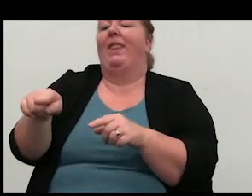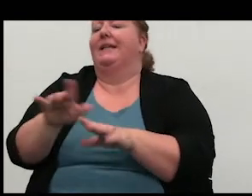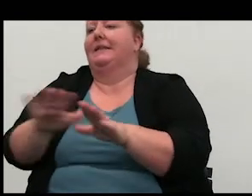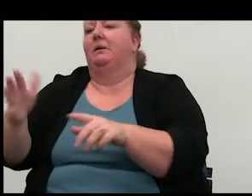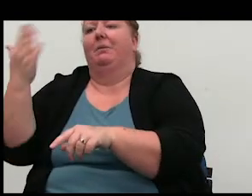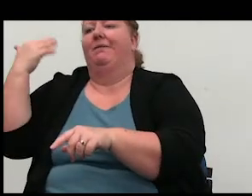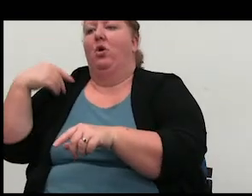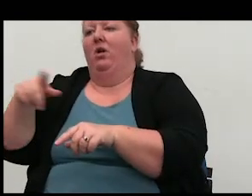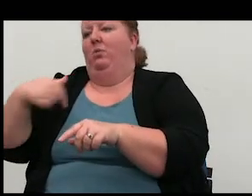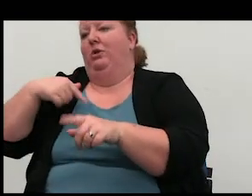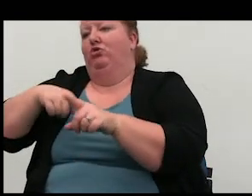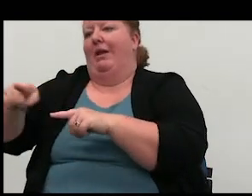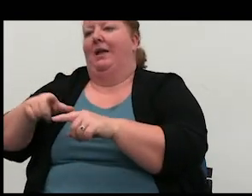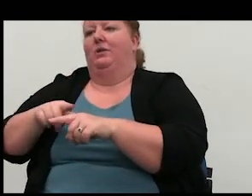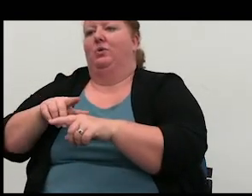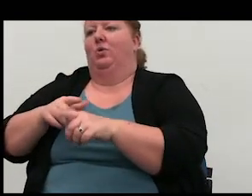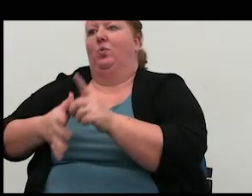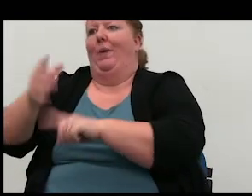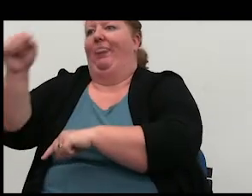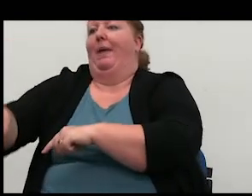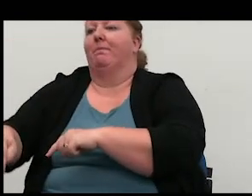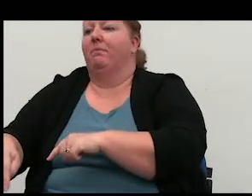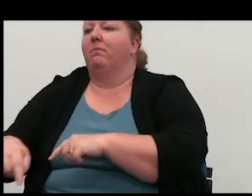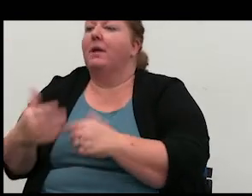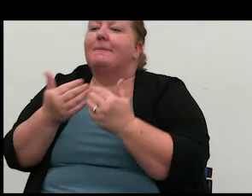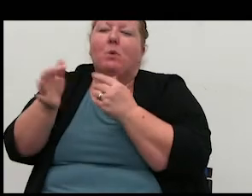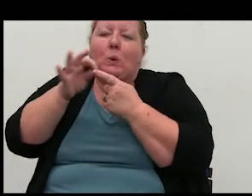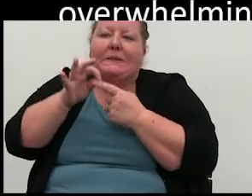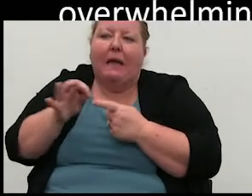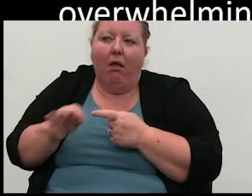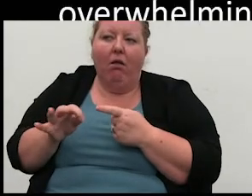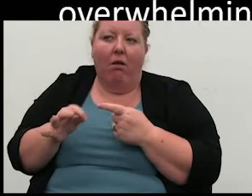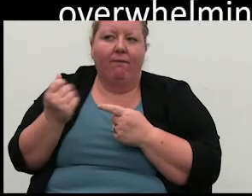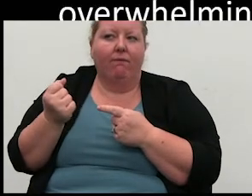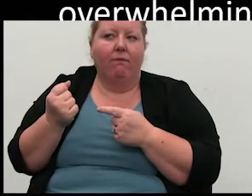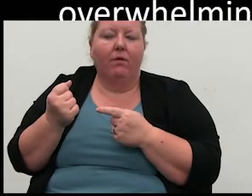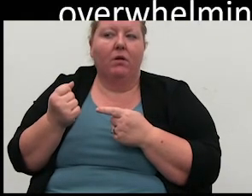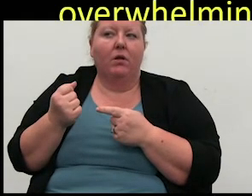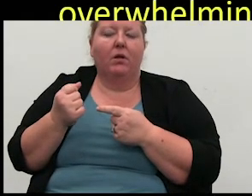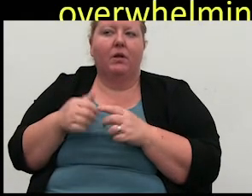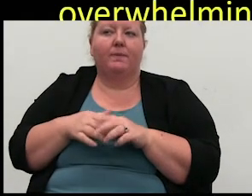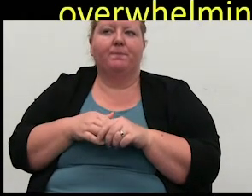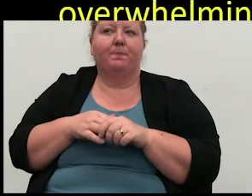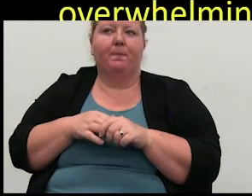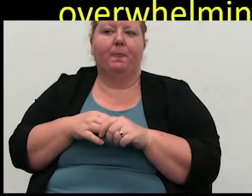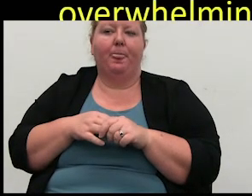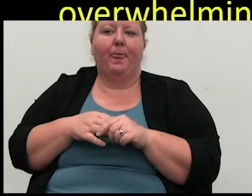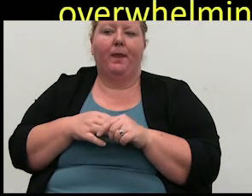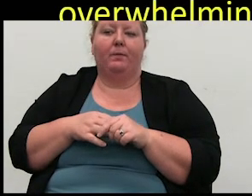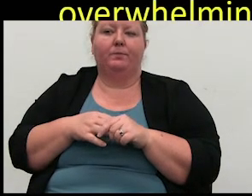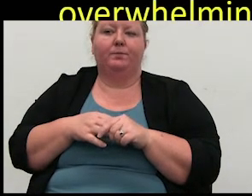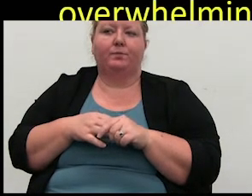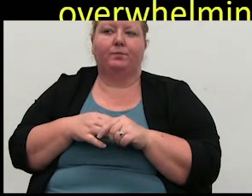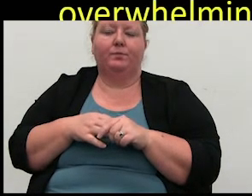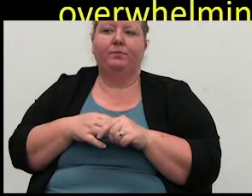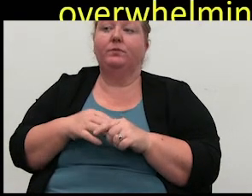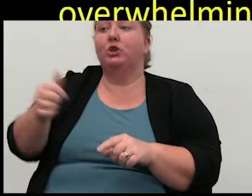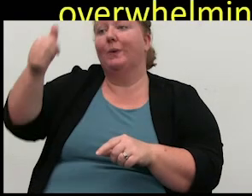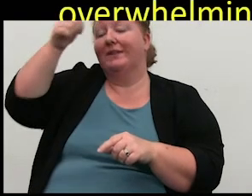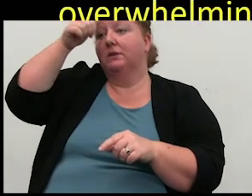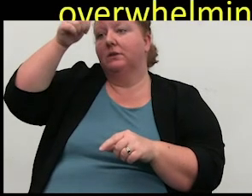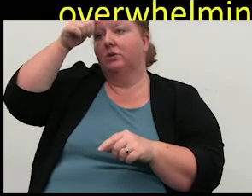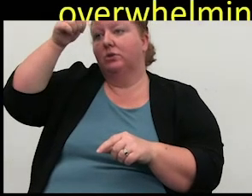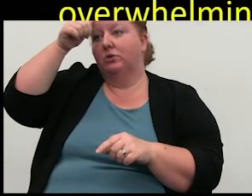before, I'm going to try and win them over. It's much more detailed knowledge than that. And it's knowledge